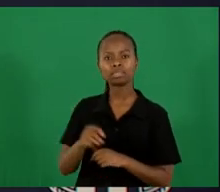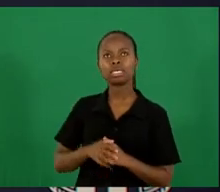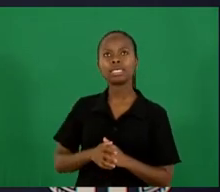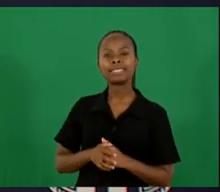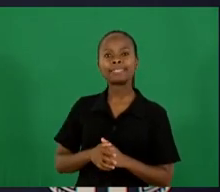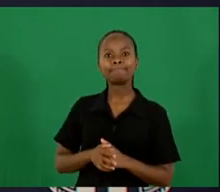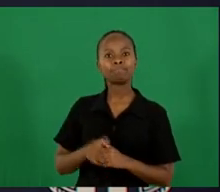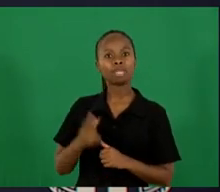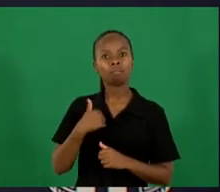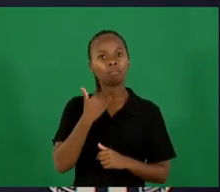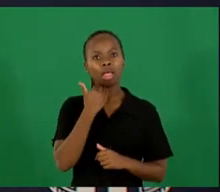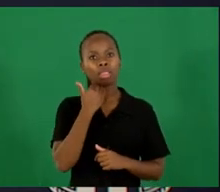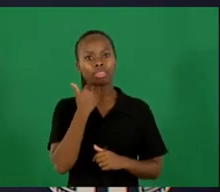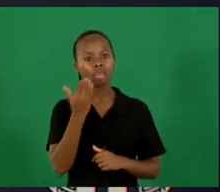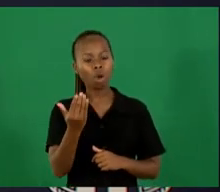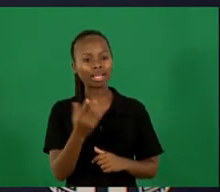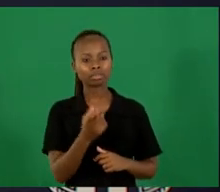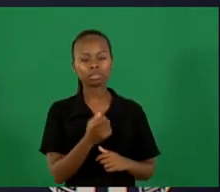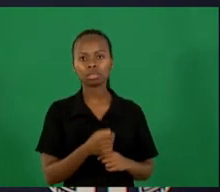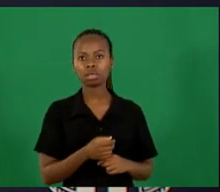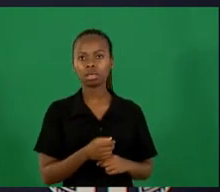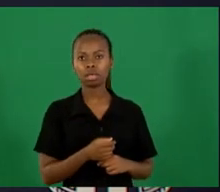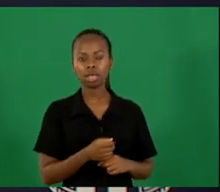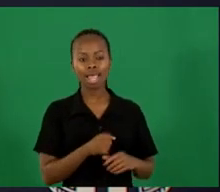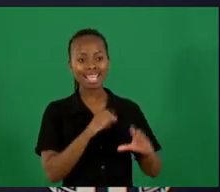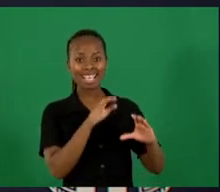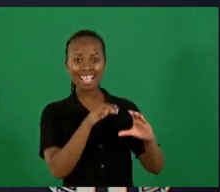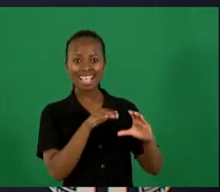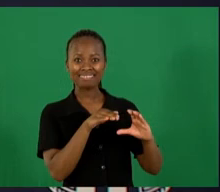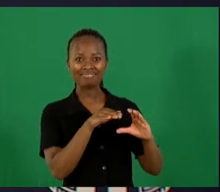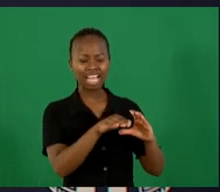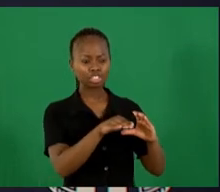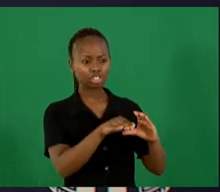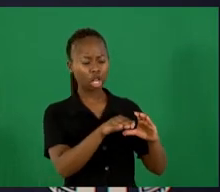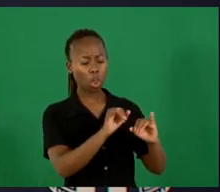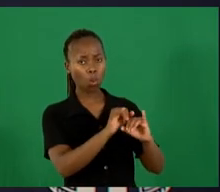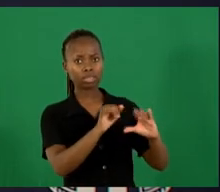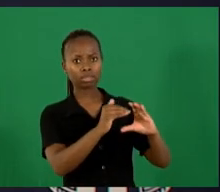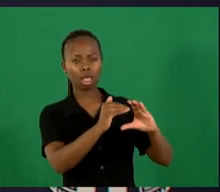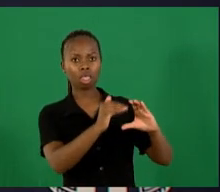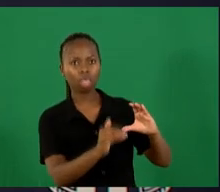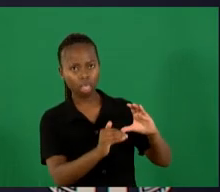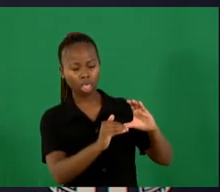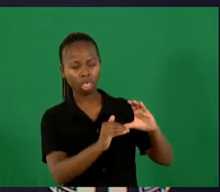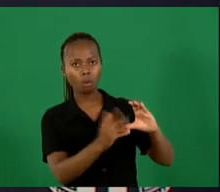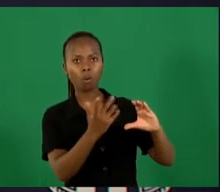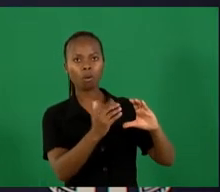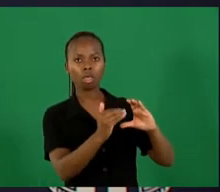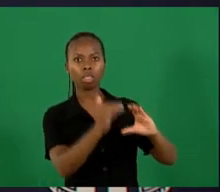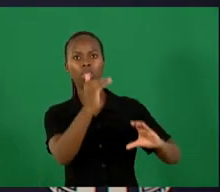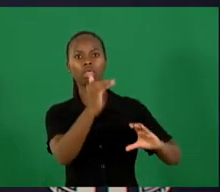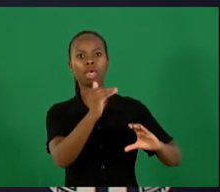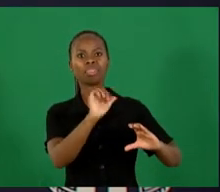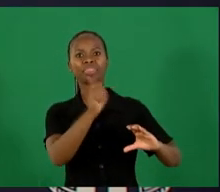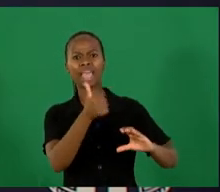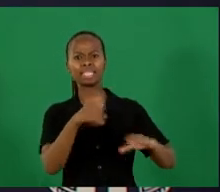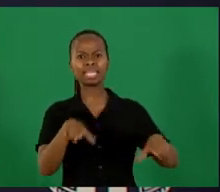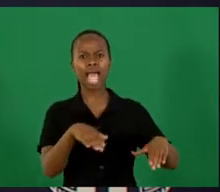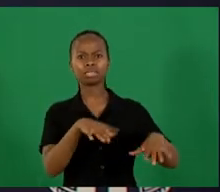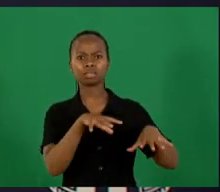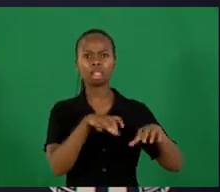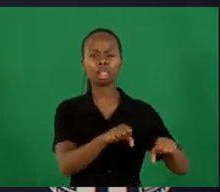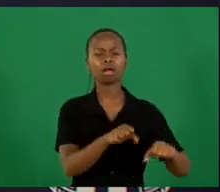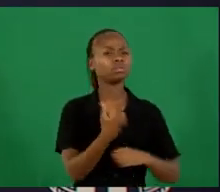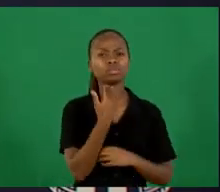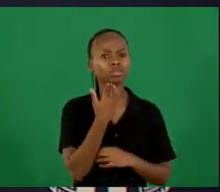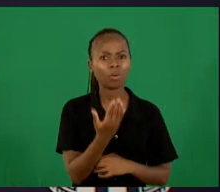whites of inflation eyes before we take our policy stance. If we wait until we